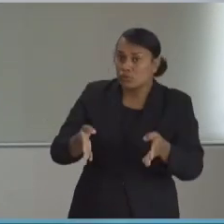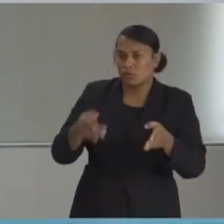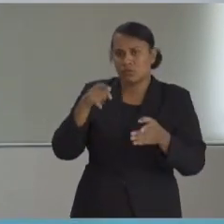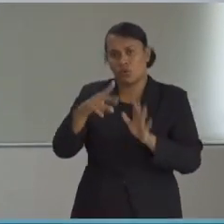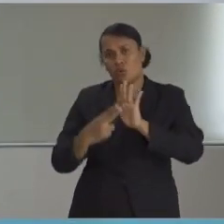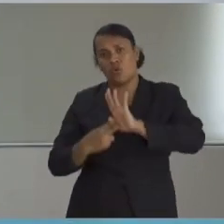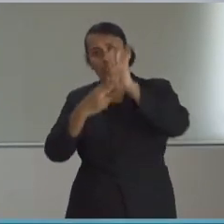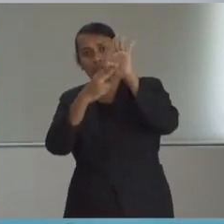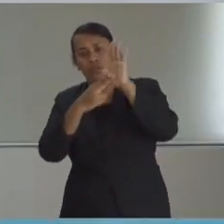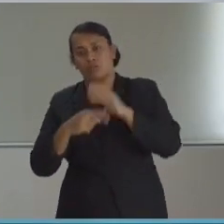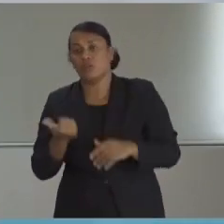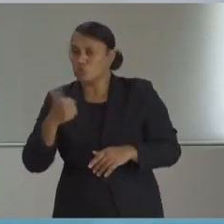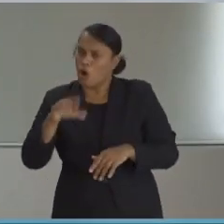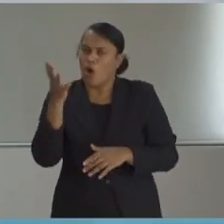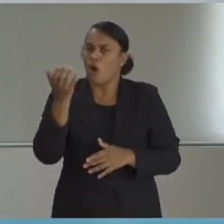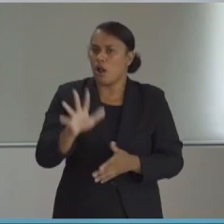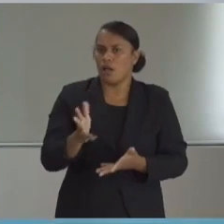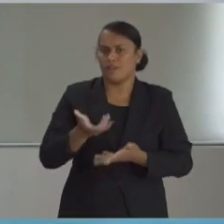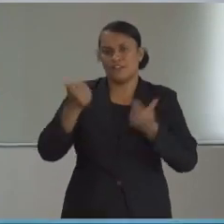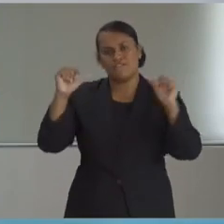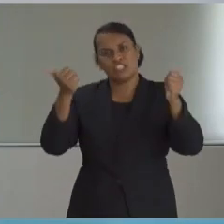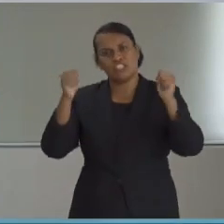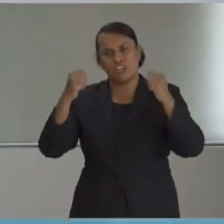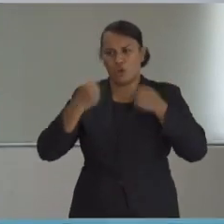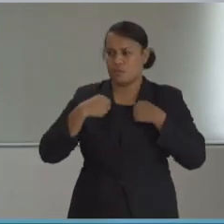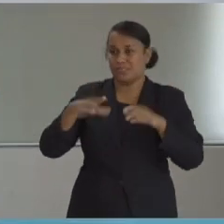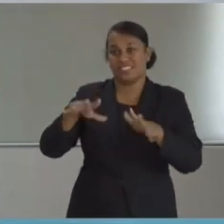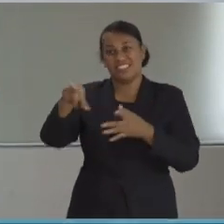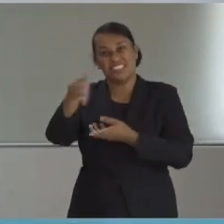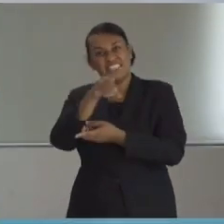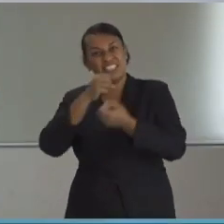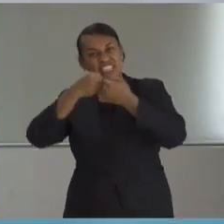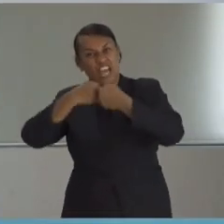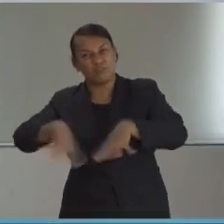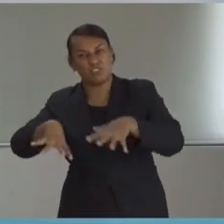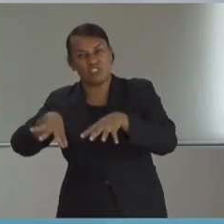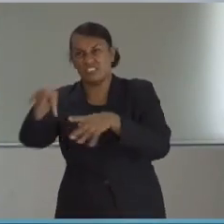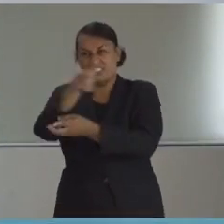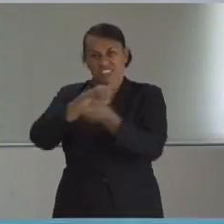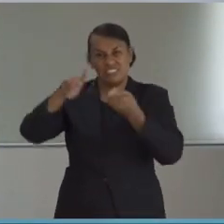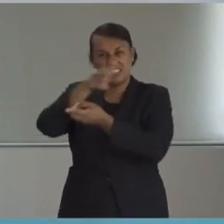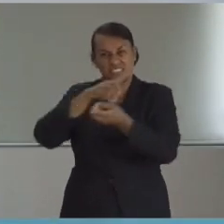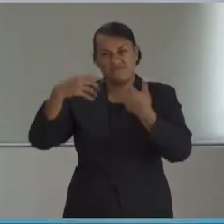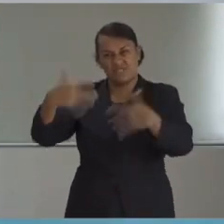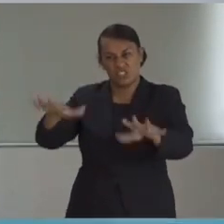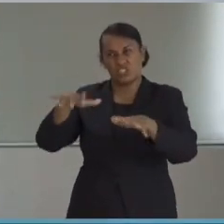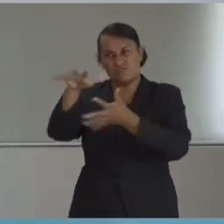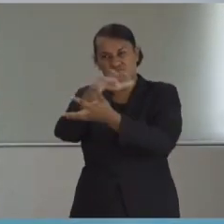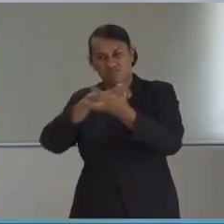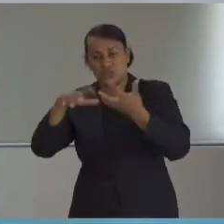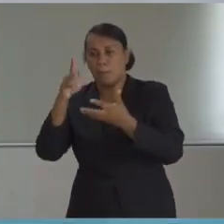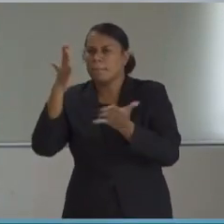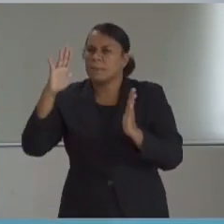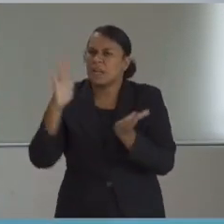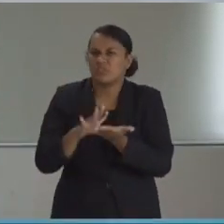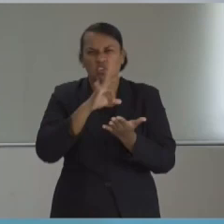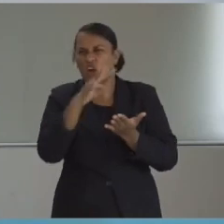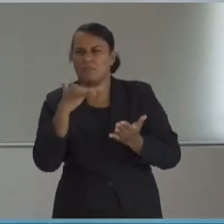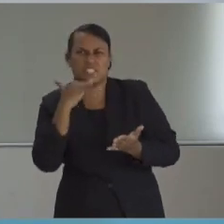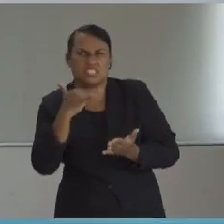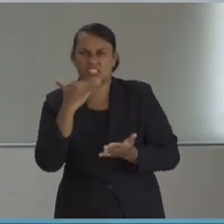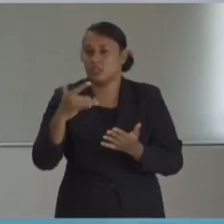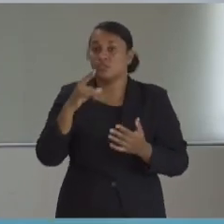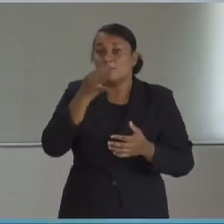to COVID-19. Damage in the Northern Division is minimal, I would say, although there were a few